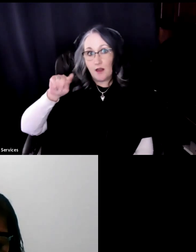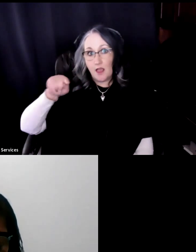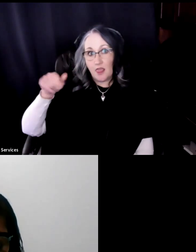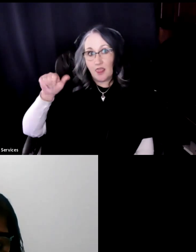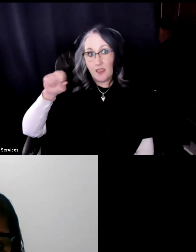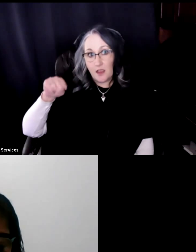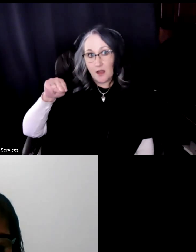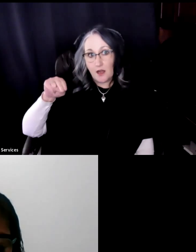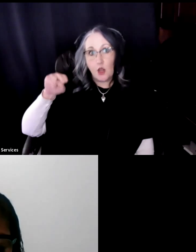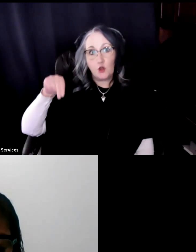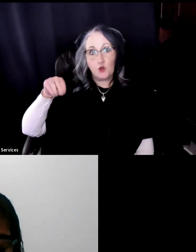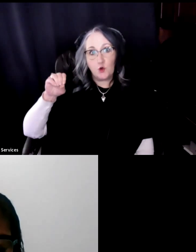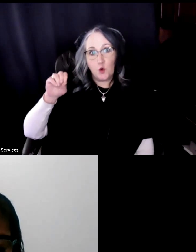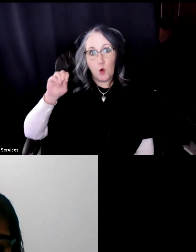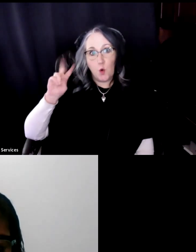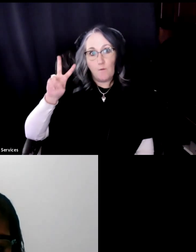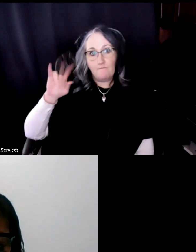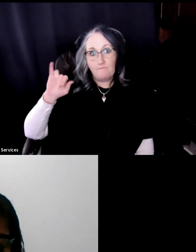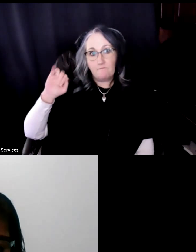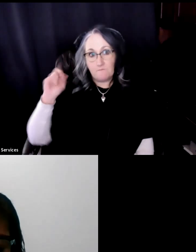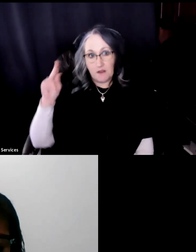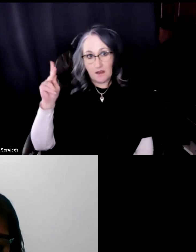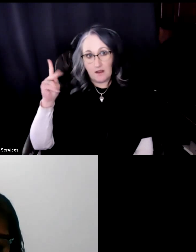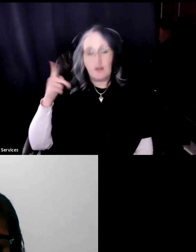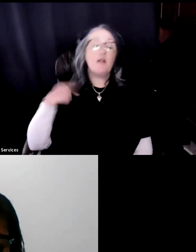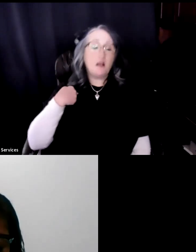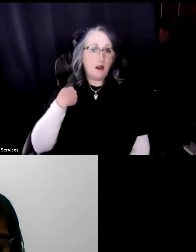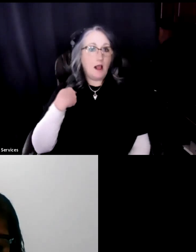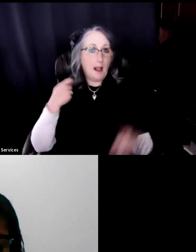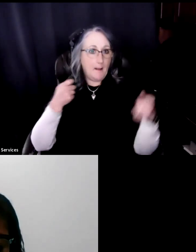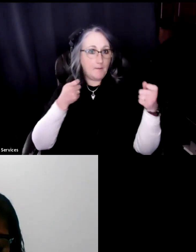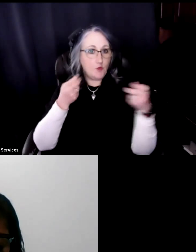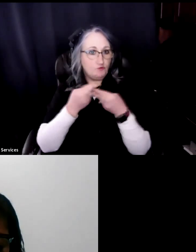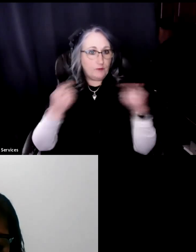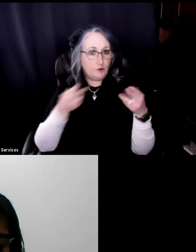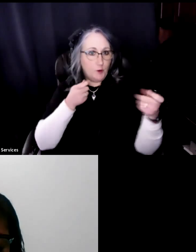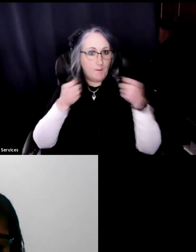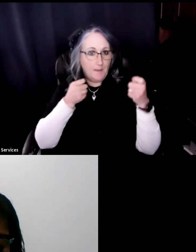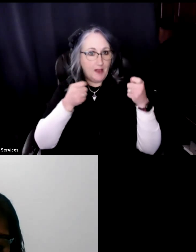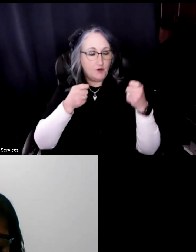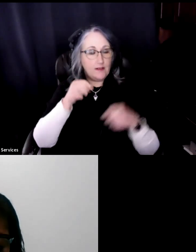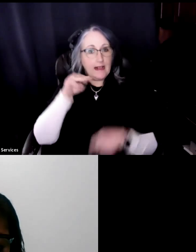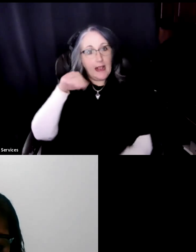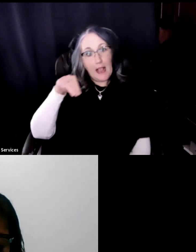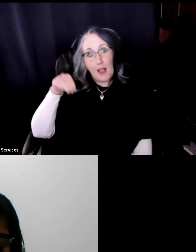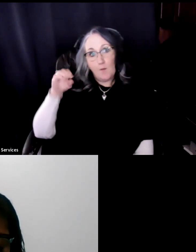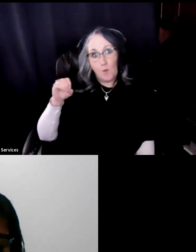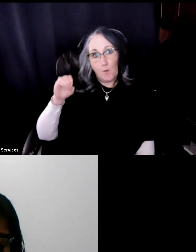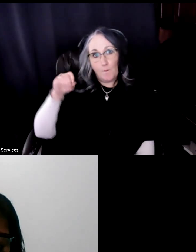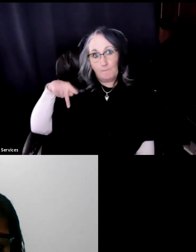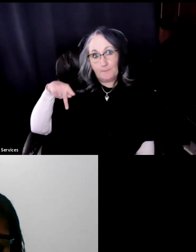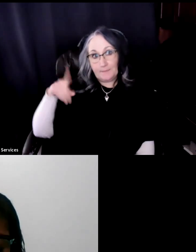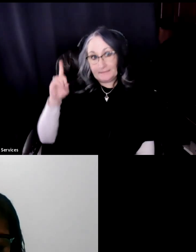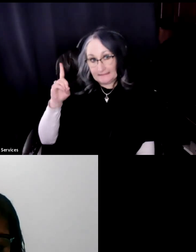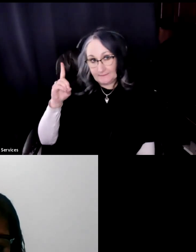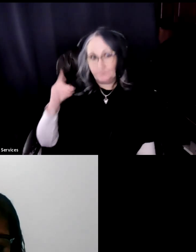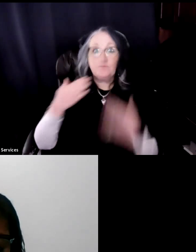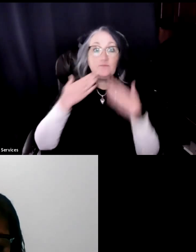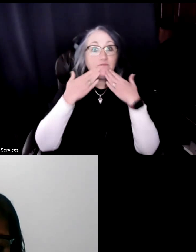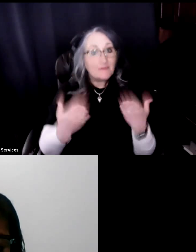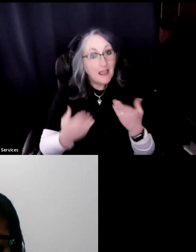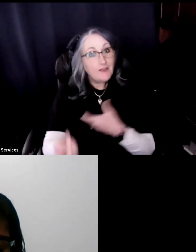City Mayor's Office for People with Disabilities. Thank you so much for joining our COVID-19 vaccine